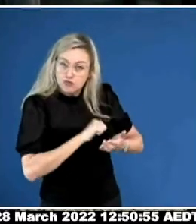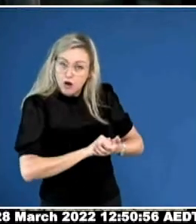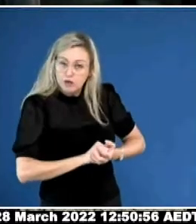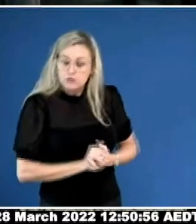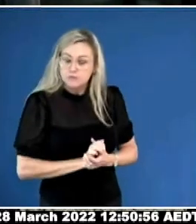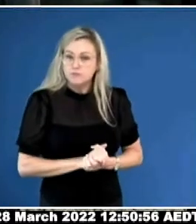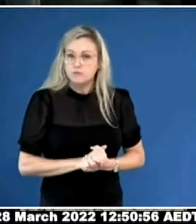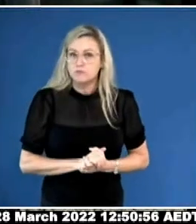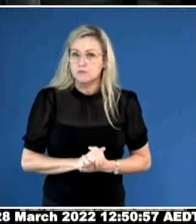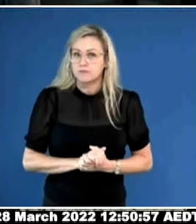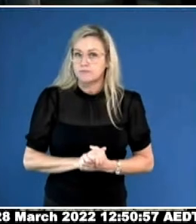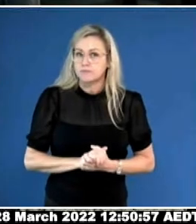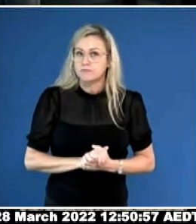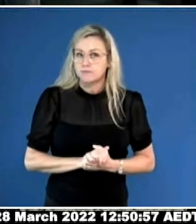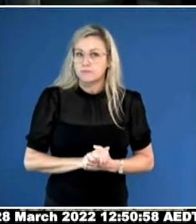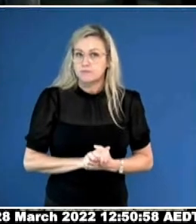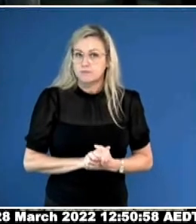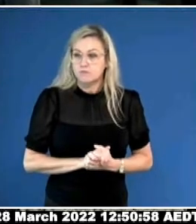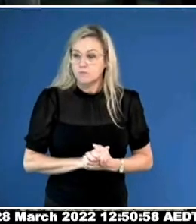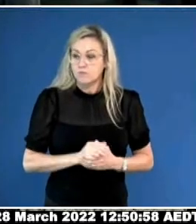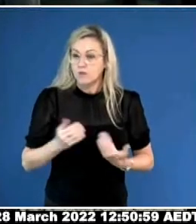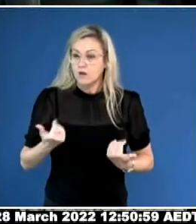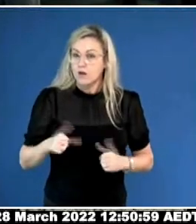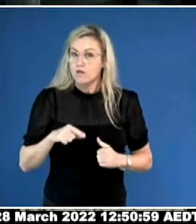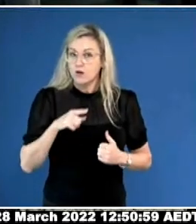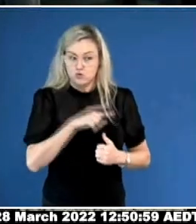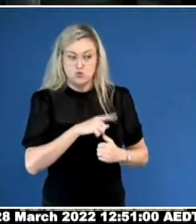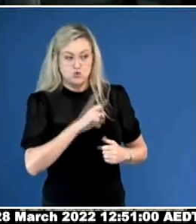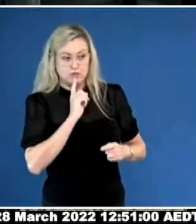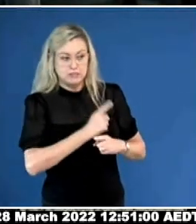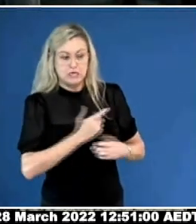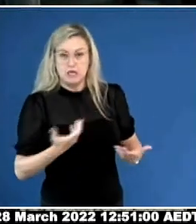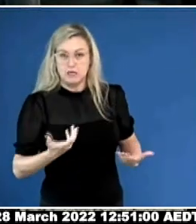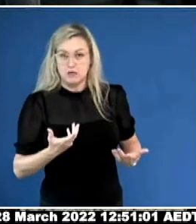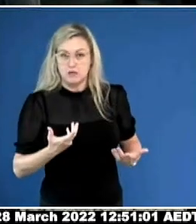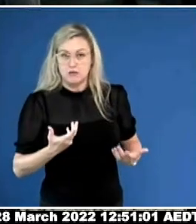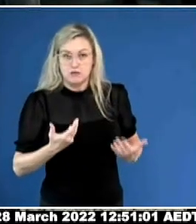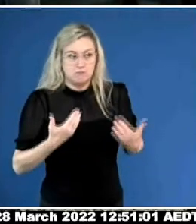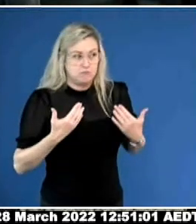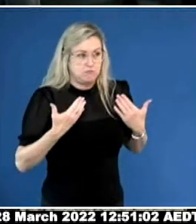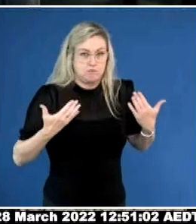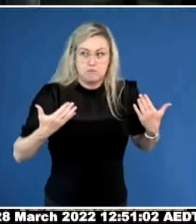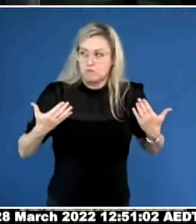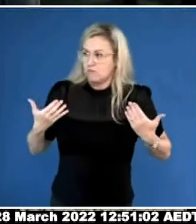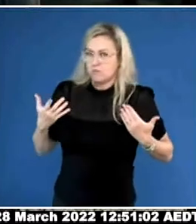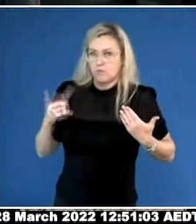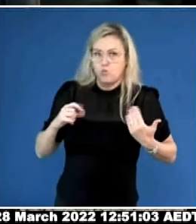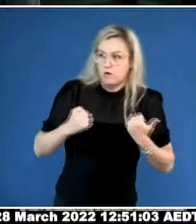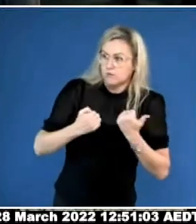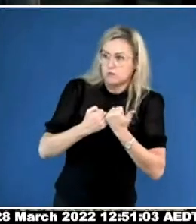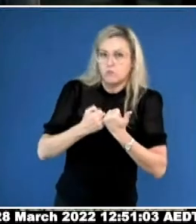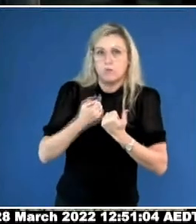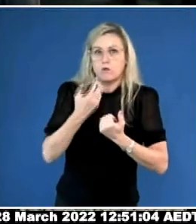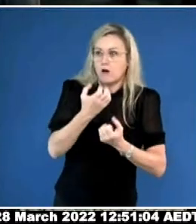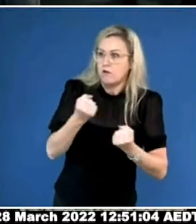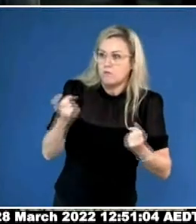And this then led to you saying, I don't know what supports there are. I know disability. Oh, so she